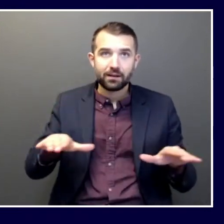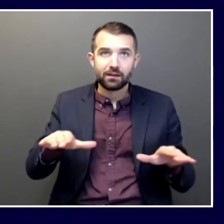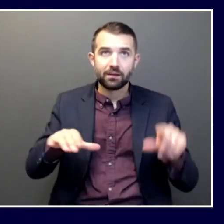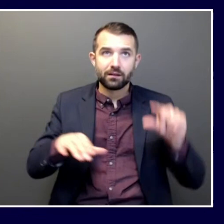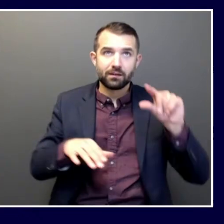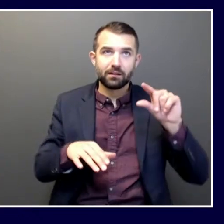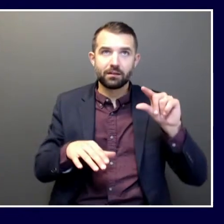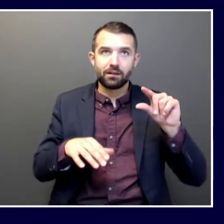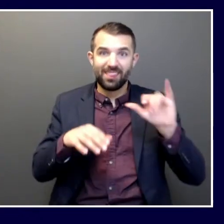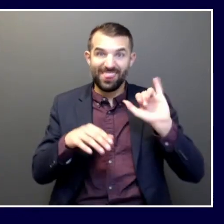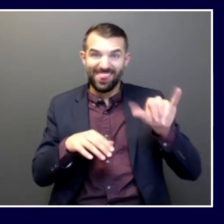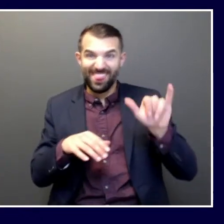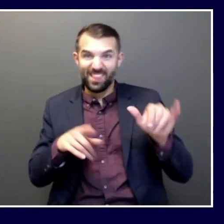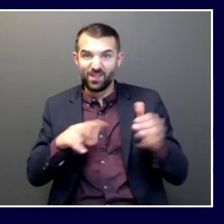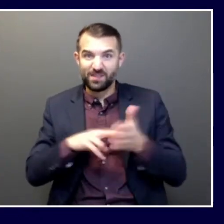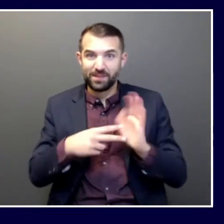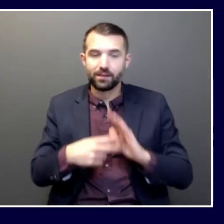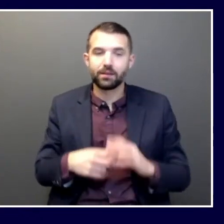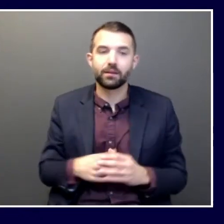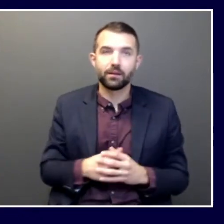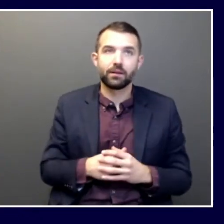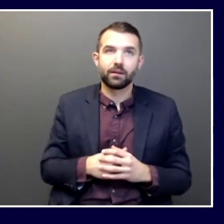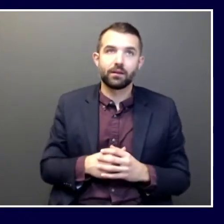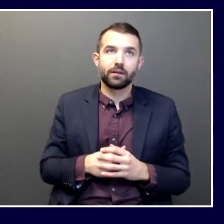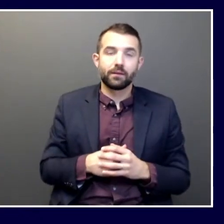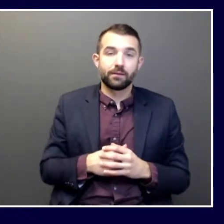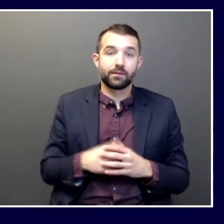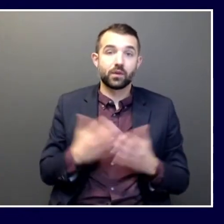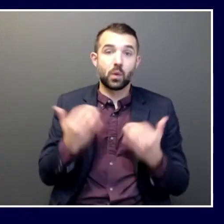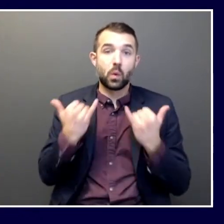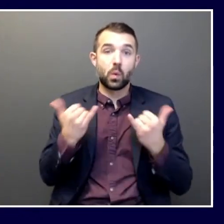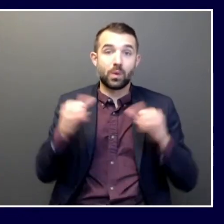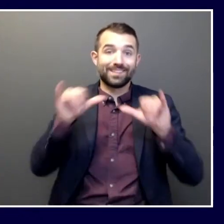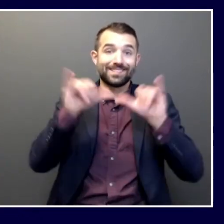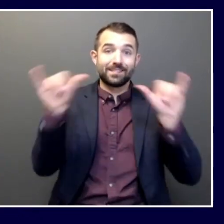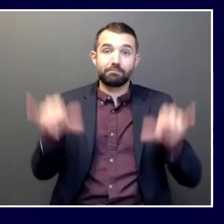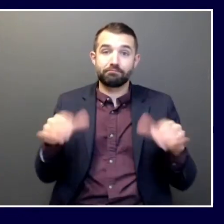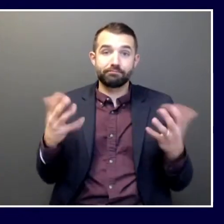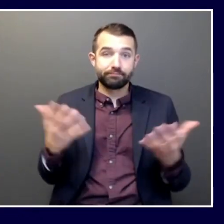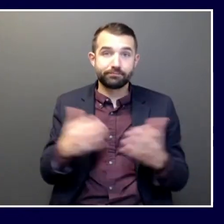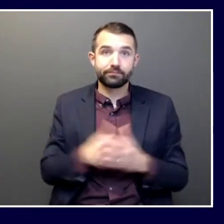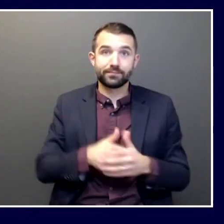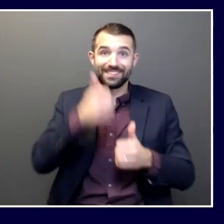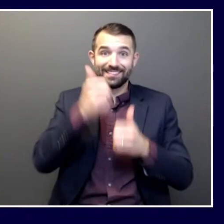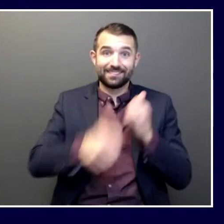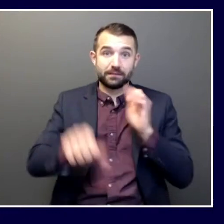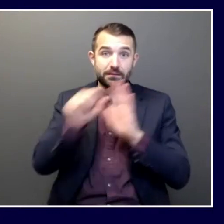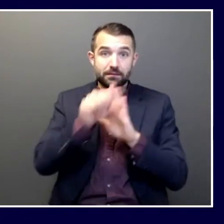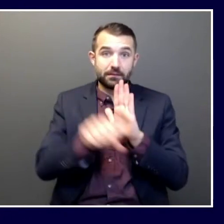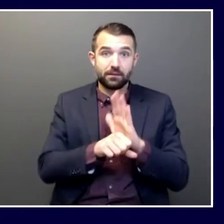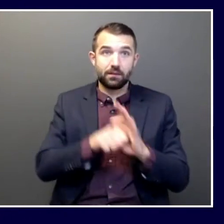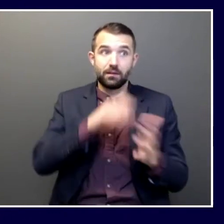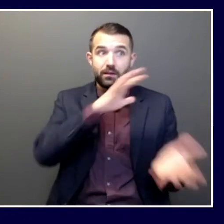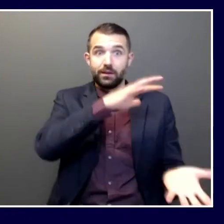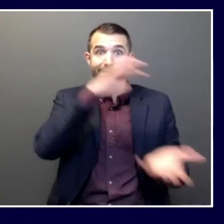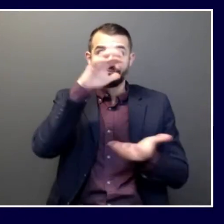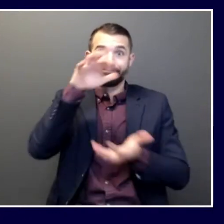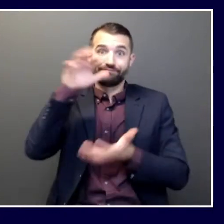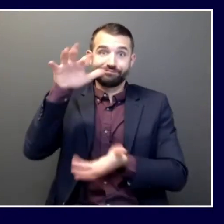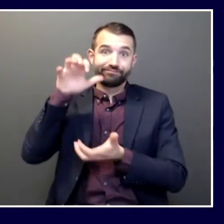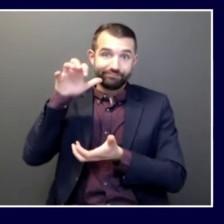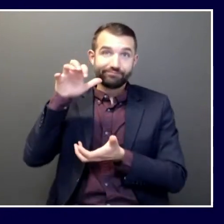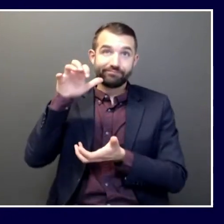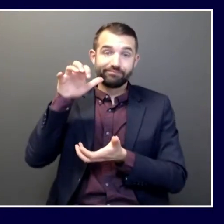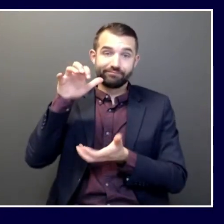works is that right now, the states are given, each state is given an allocation of how many doses that they